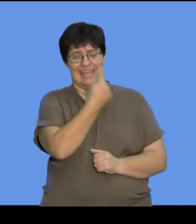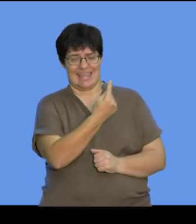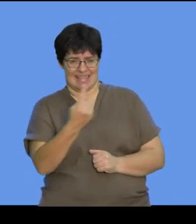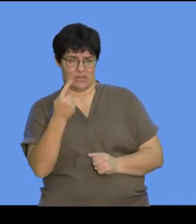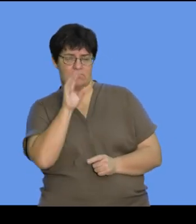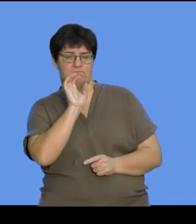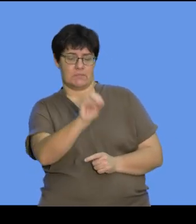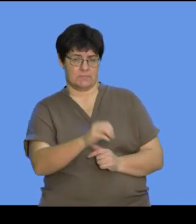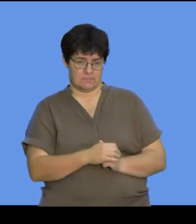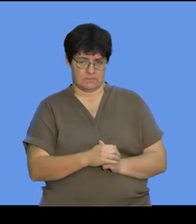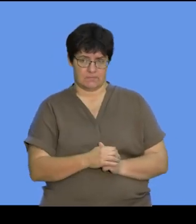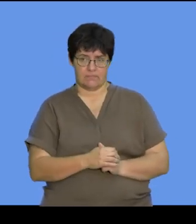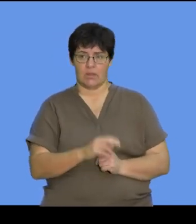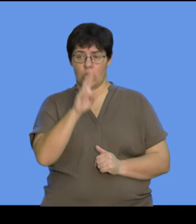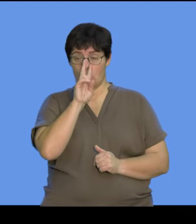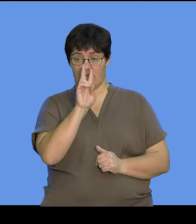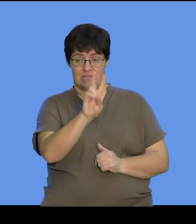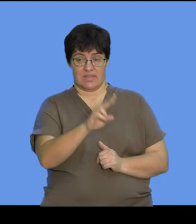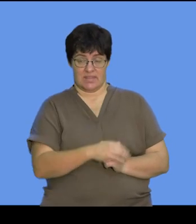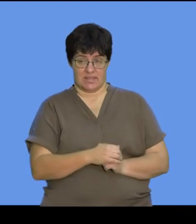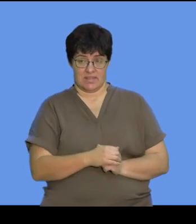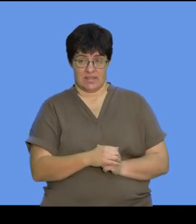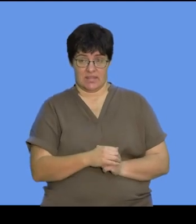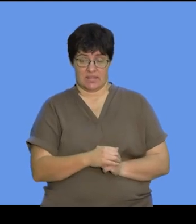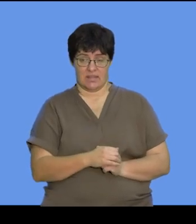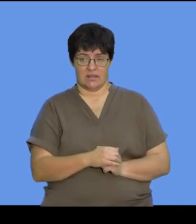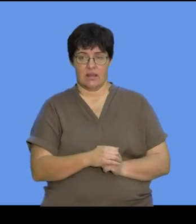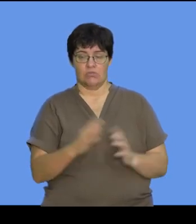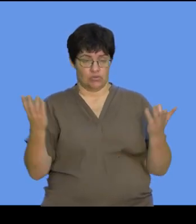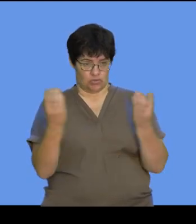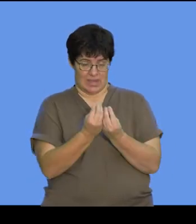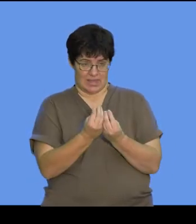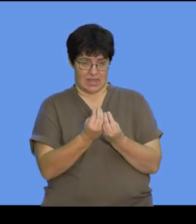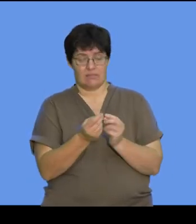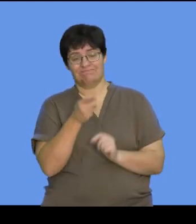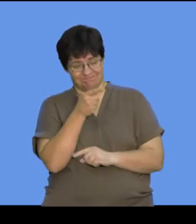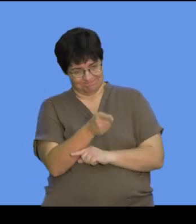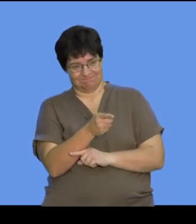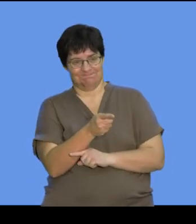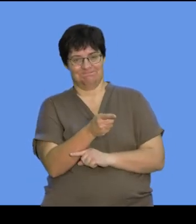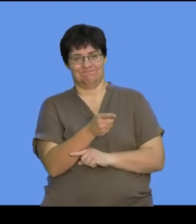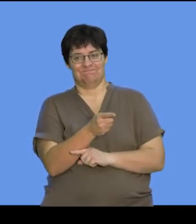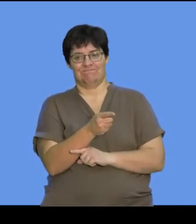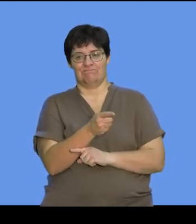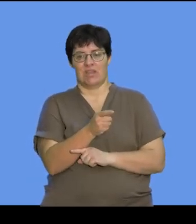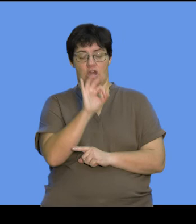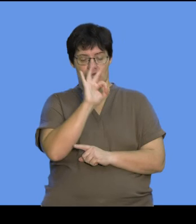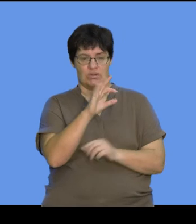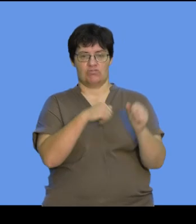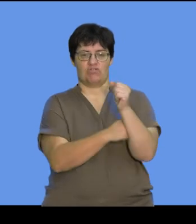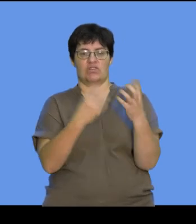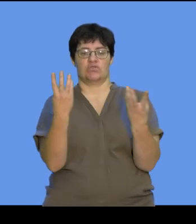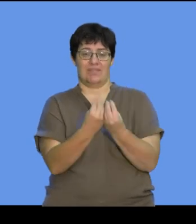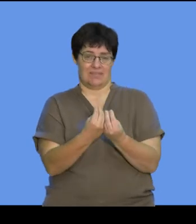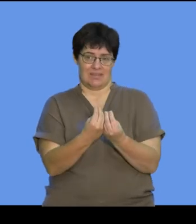going to unpack each one of them. So if we look at V, and V again collectively points to all of